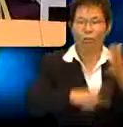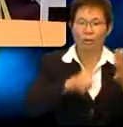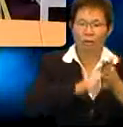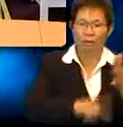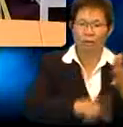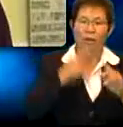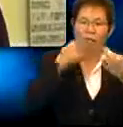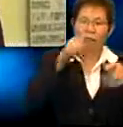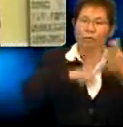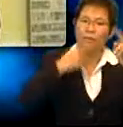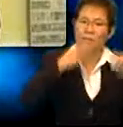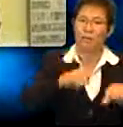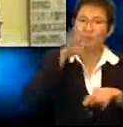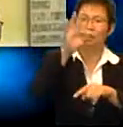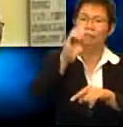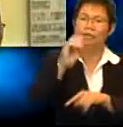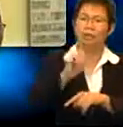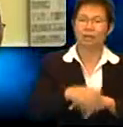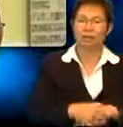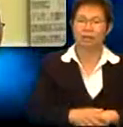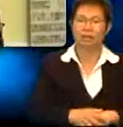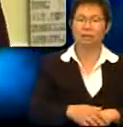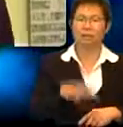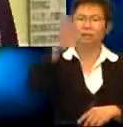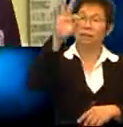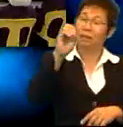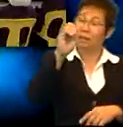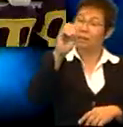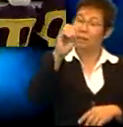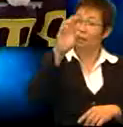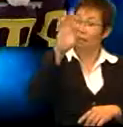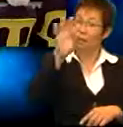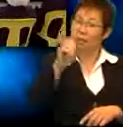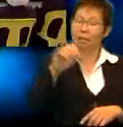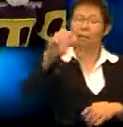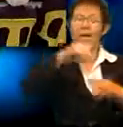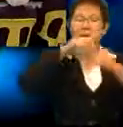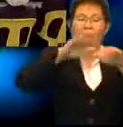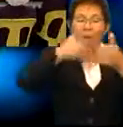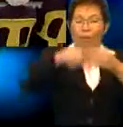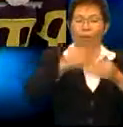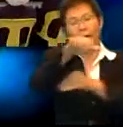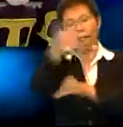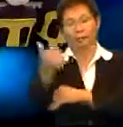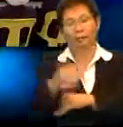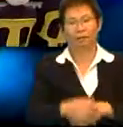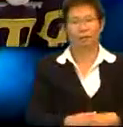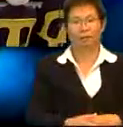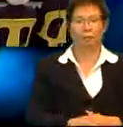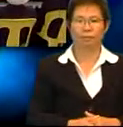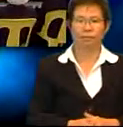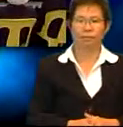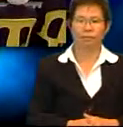Bade, what is the answer? 19, sir. Are you sure it's 90? How about others? Sit